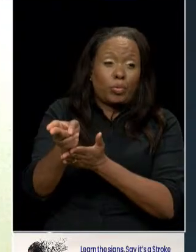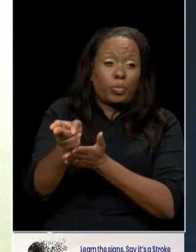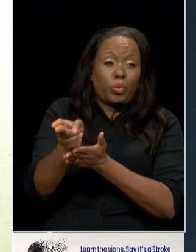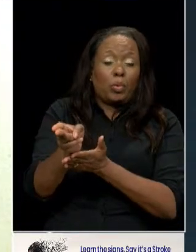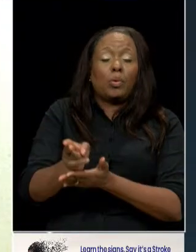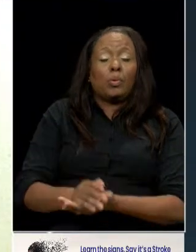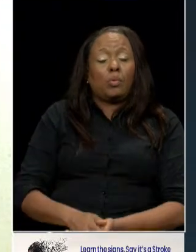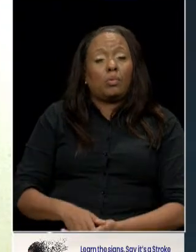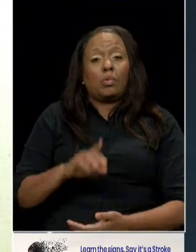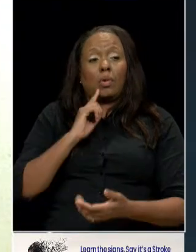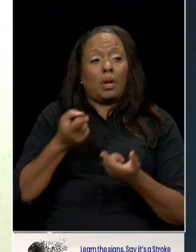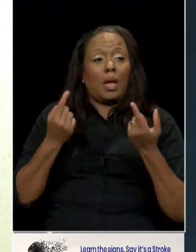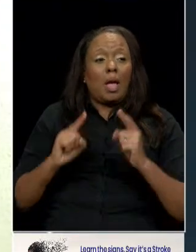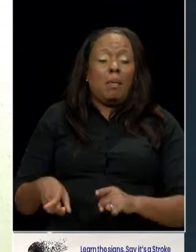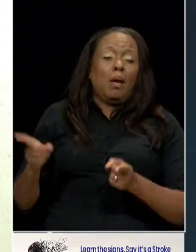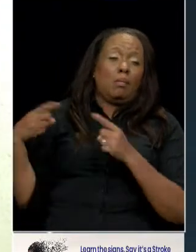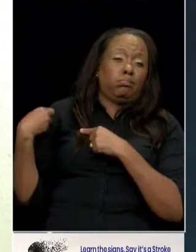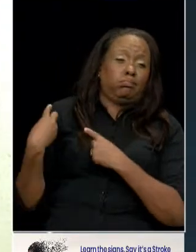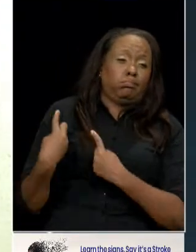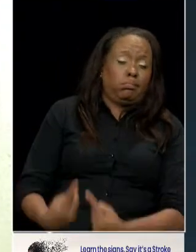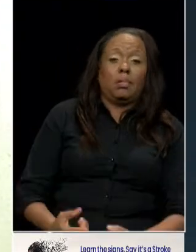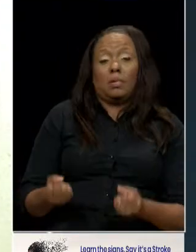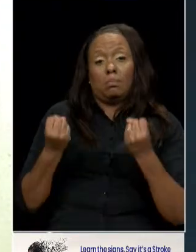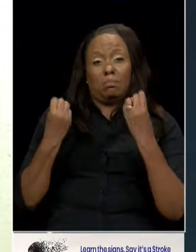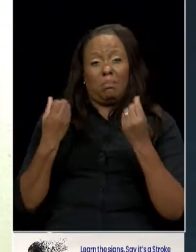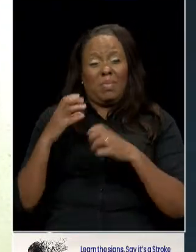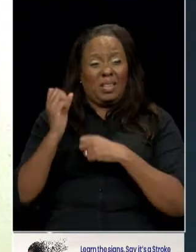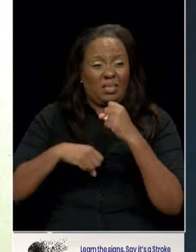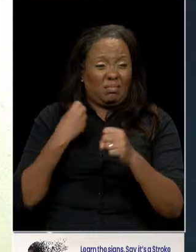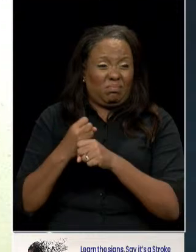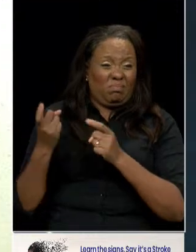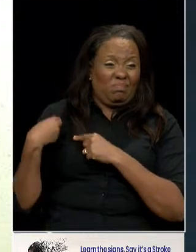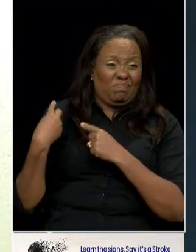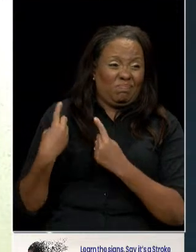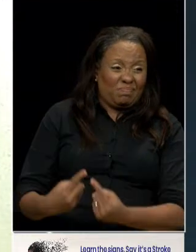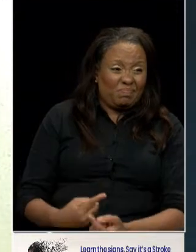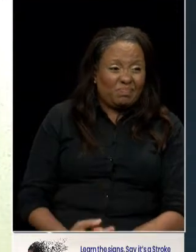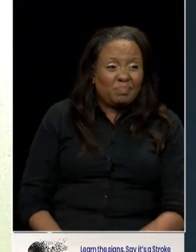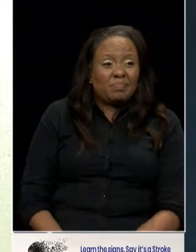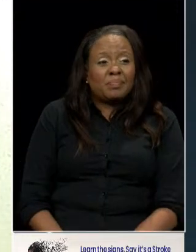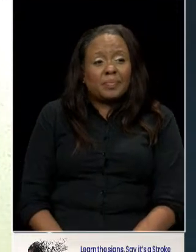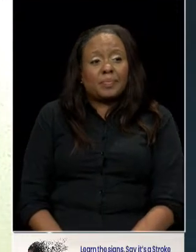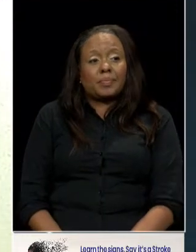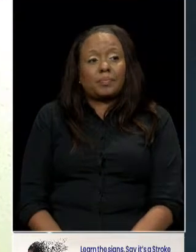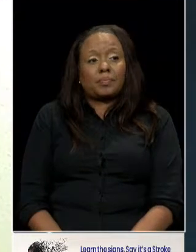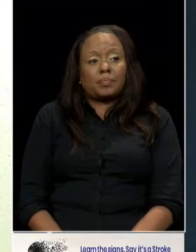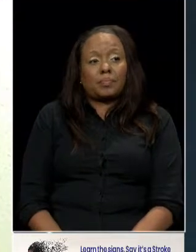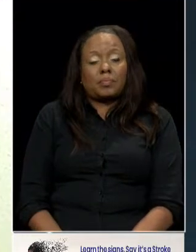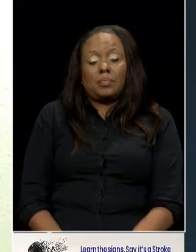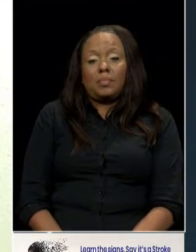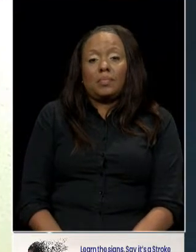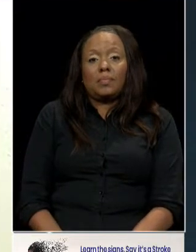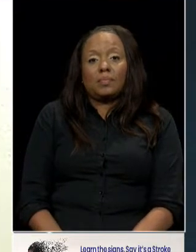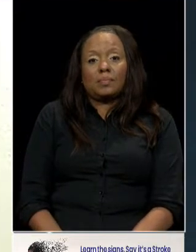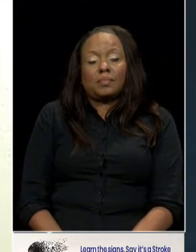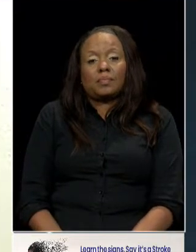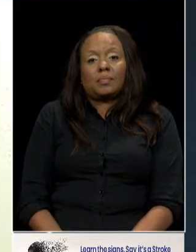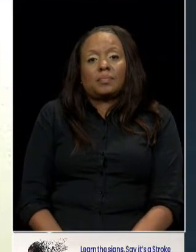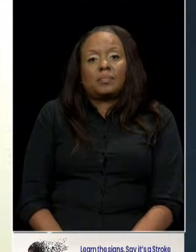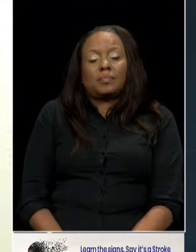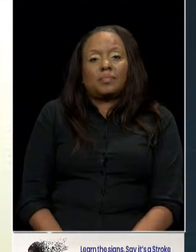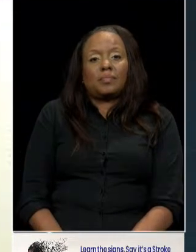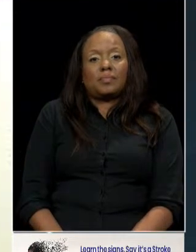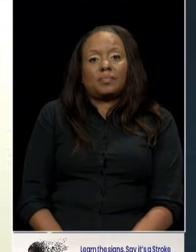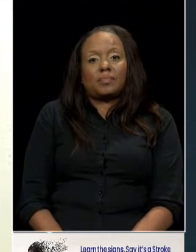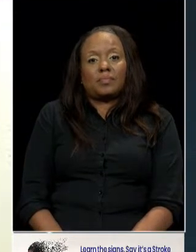been existing for several years. And I have to admit that at this point,